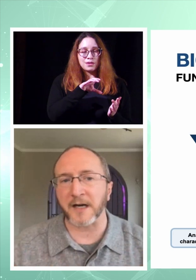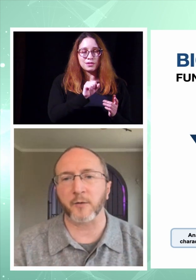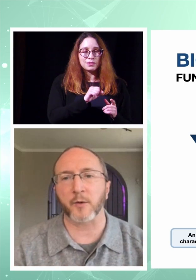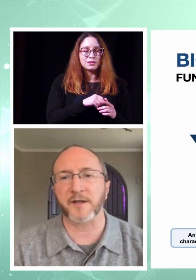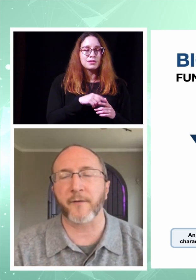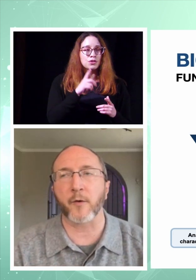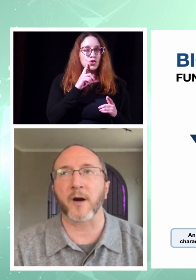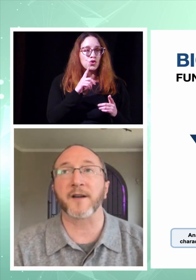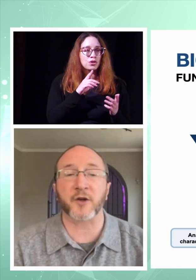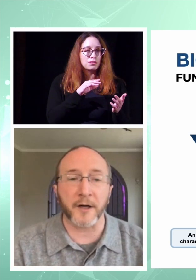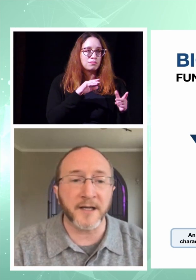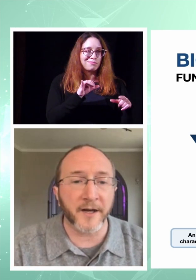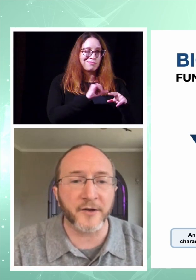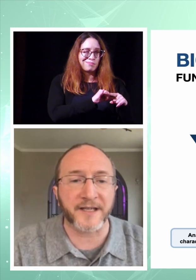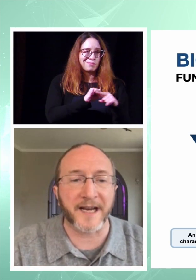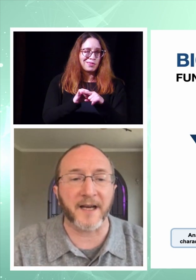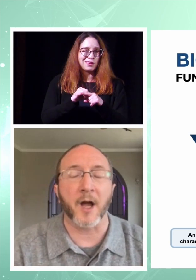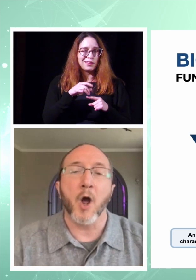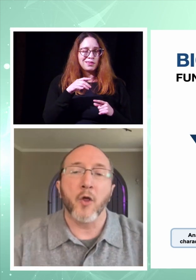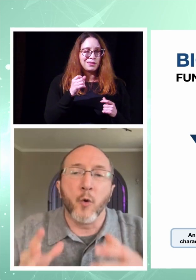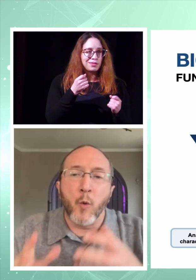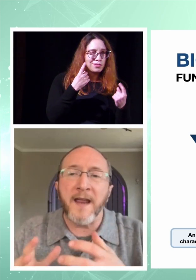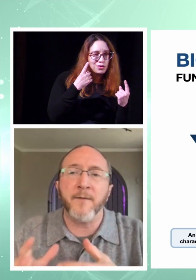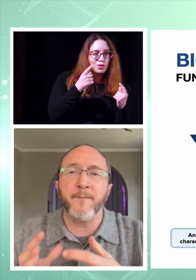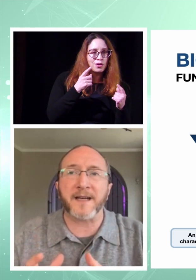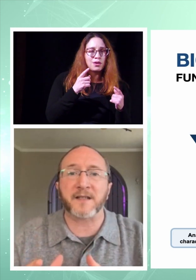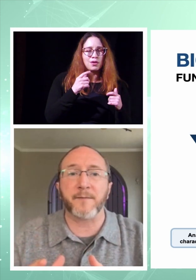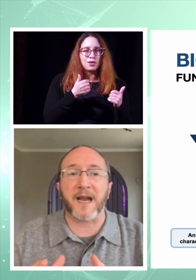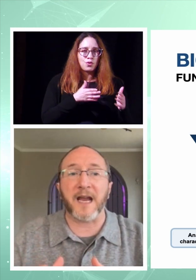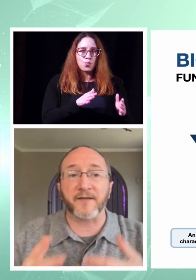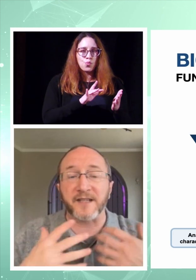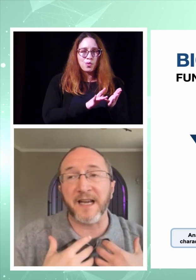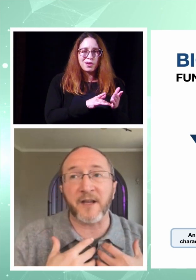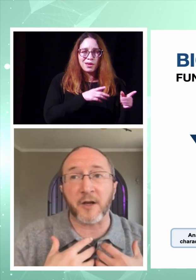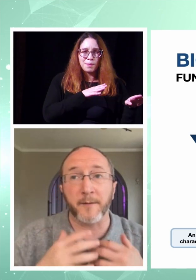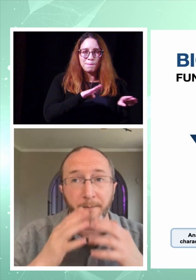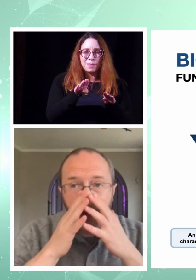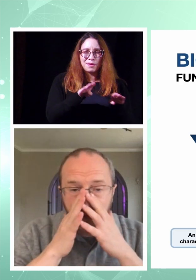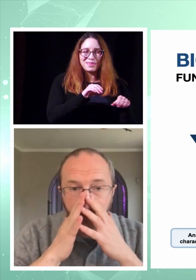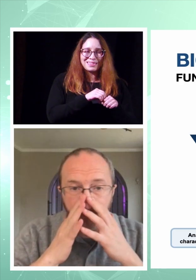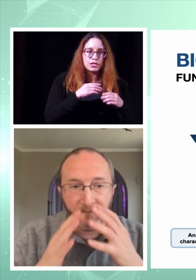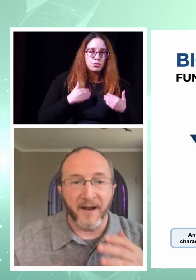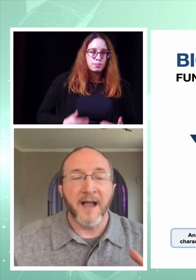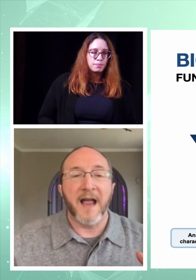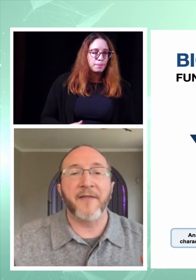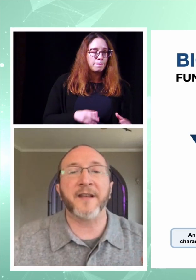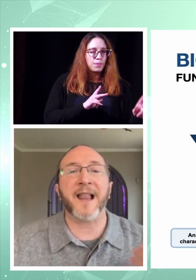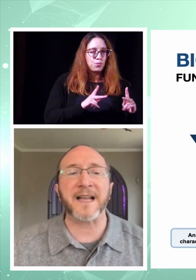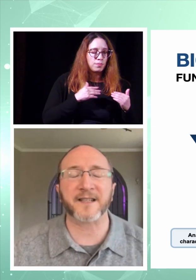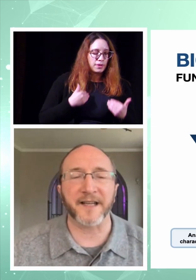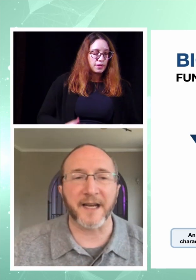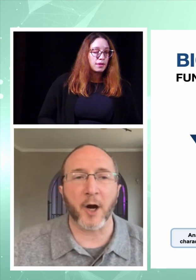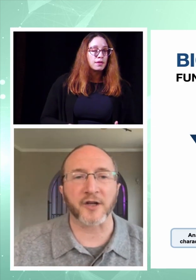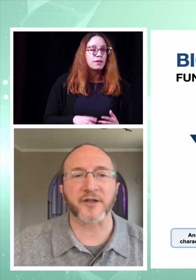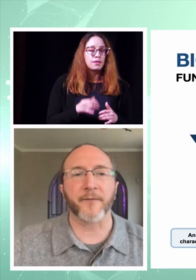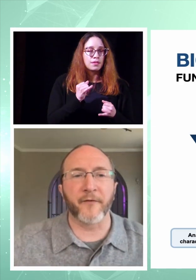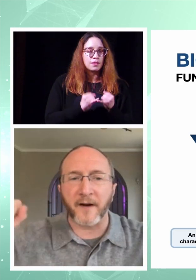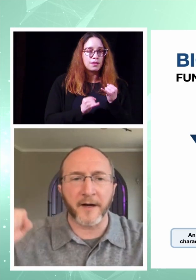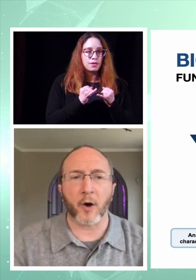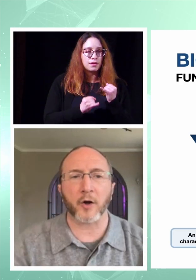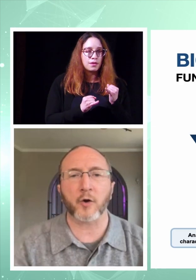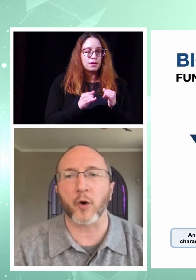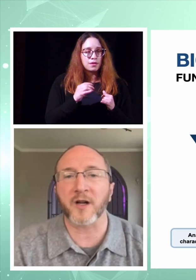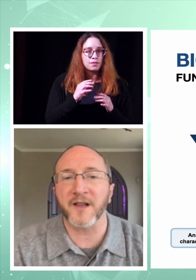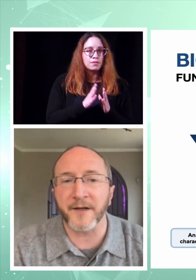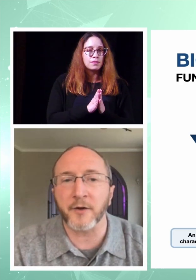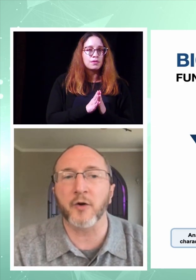those are doctor words for starting to understand the way the medicine behaves in the human body. And then lastly are some